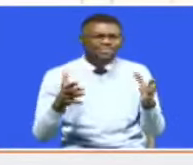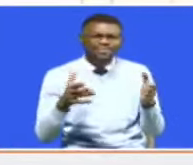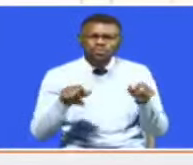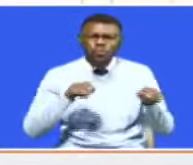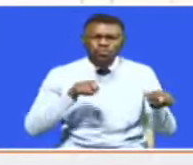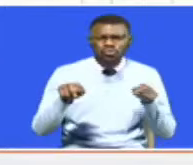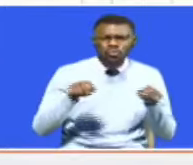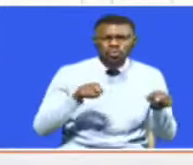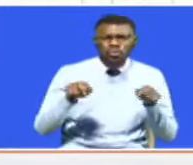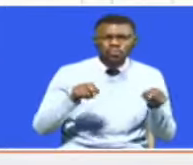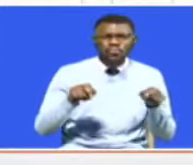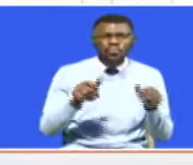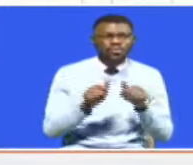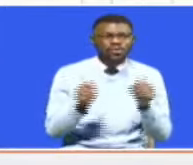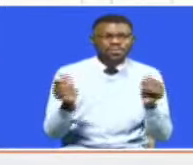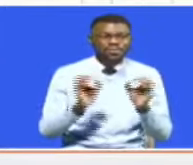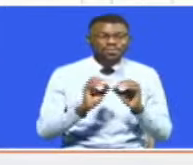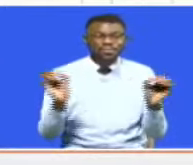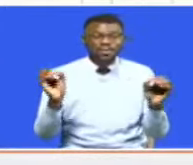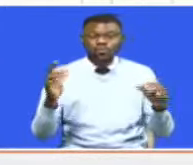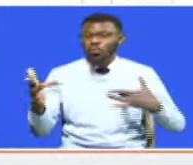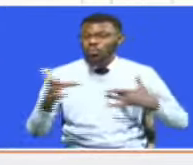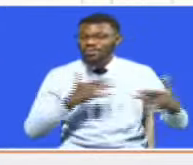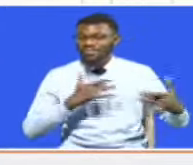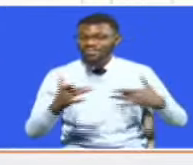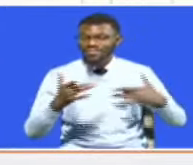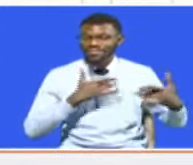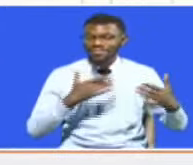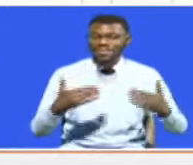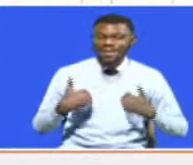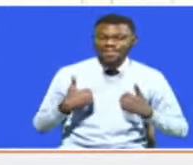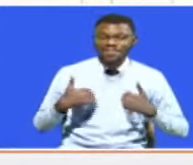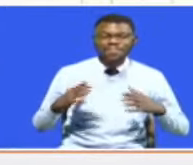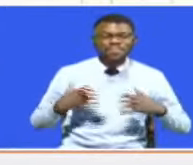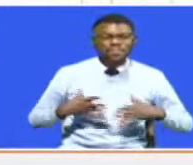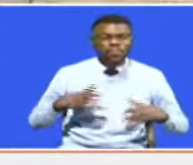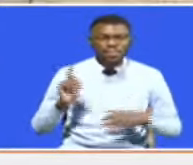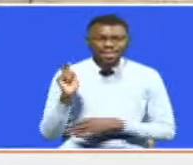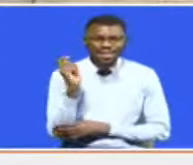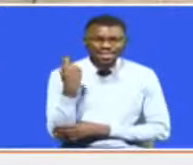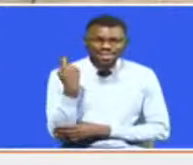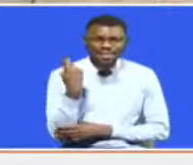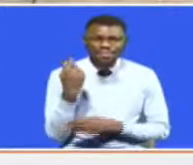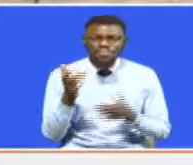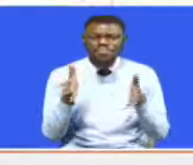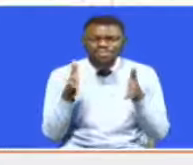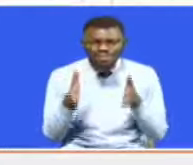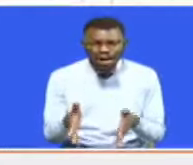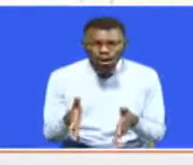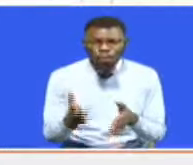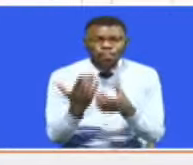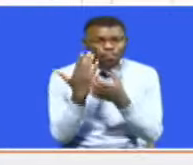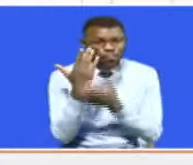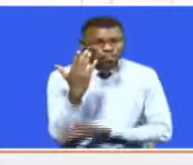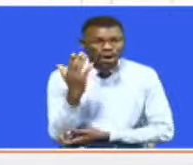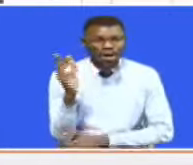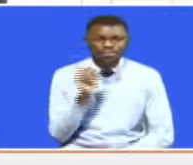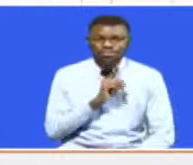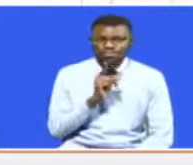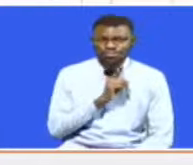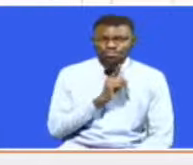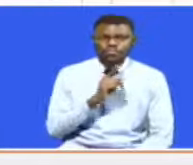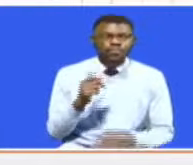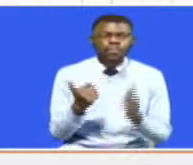is concerned with the problems that have led many Kenyans to sink into abject poverty. One of the